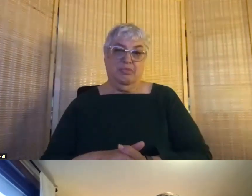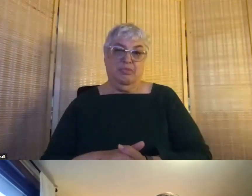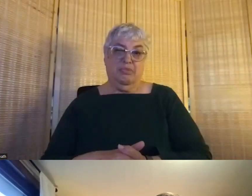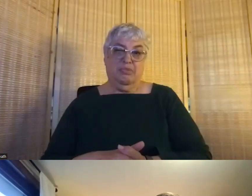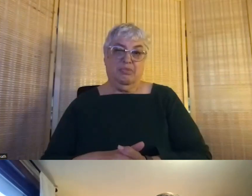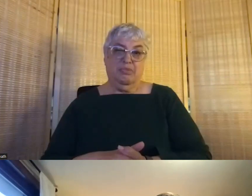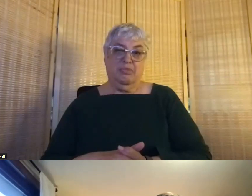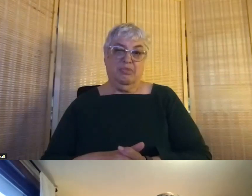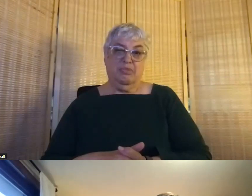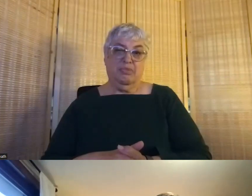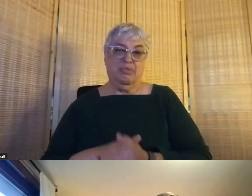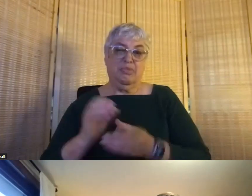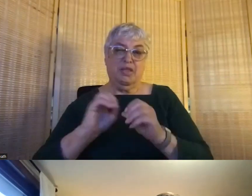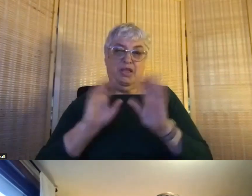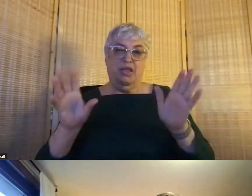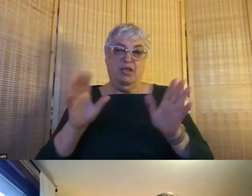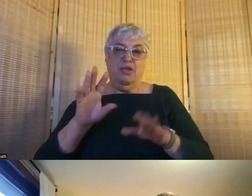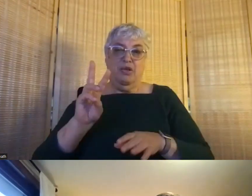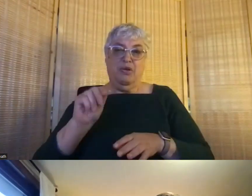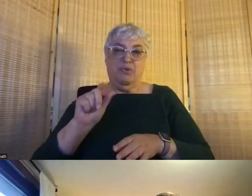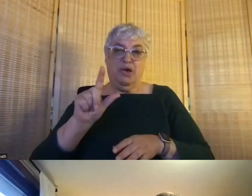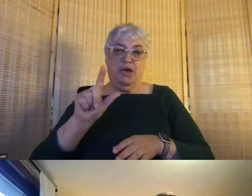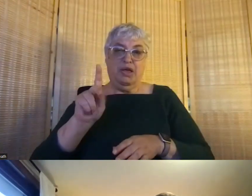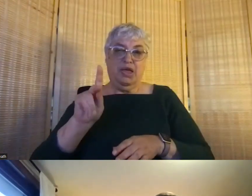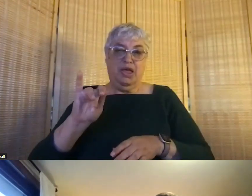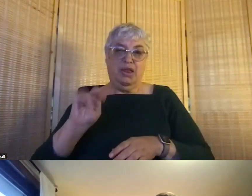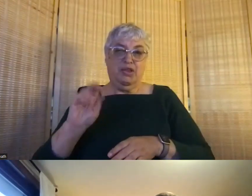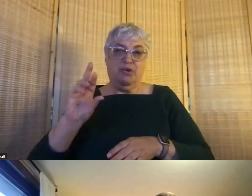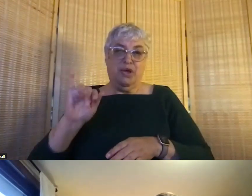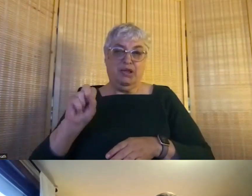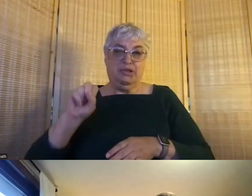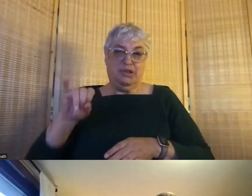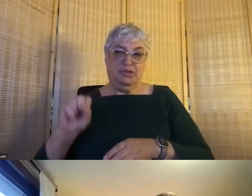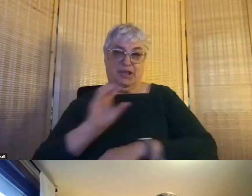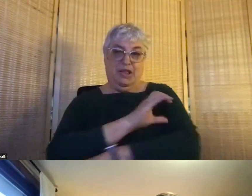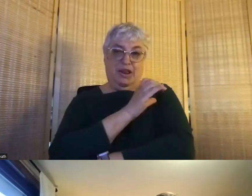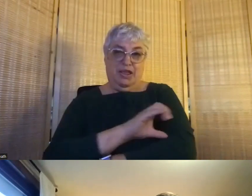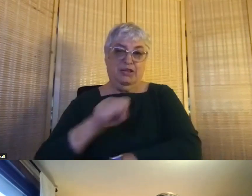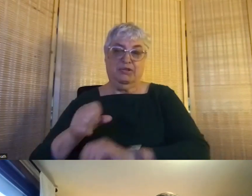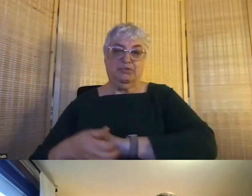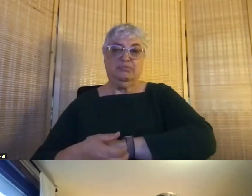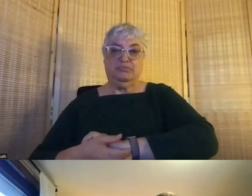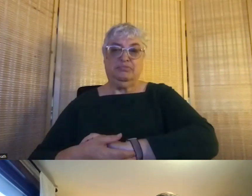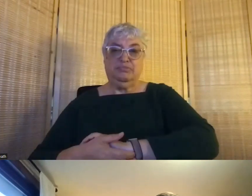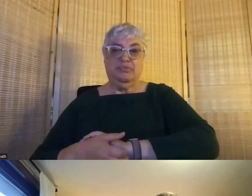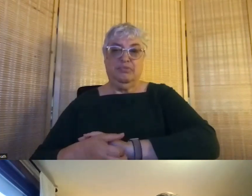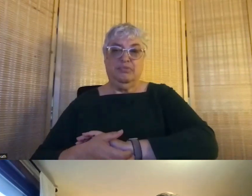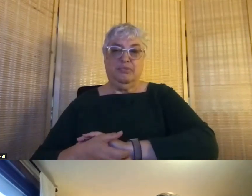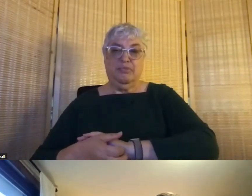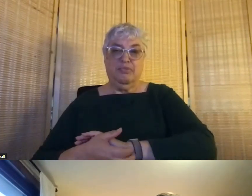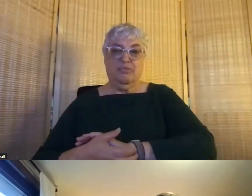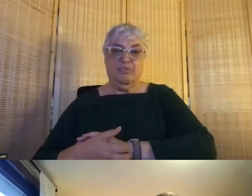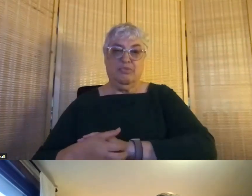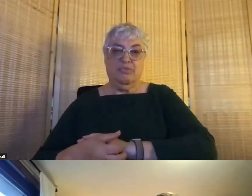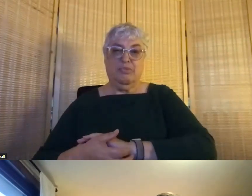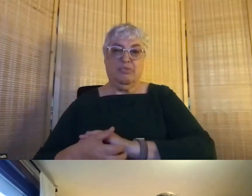Like just to clarify, like a walk-in crisis clinic? Yes. So Understood.